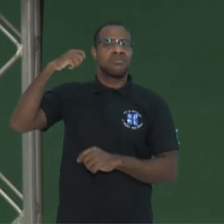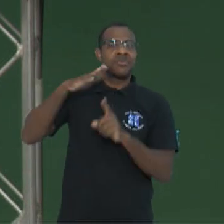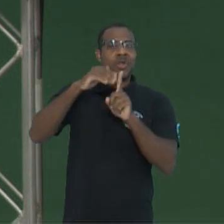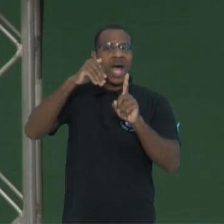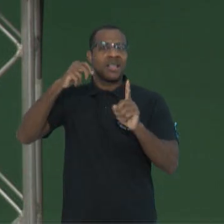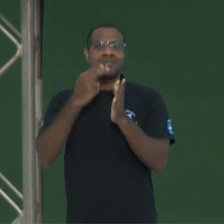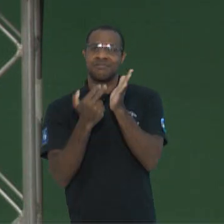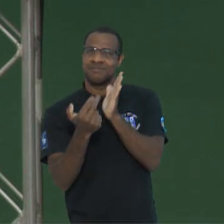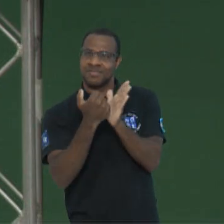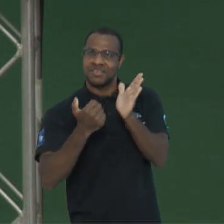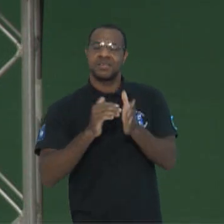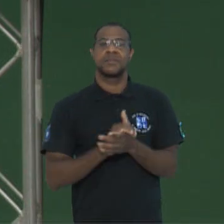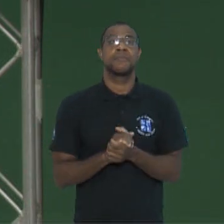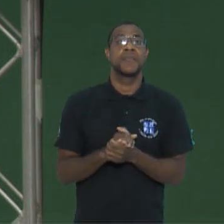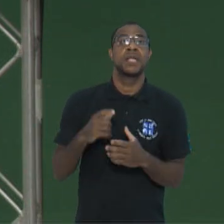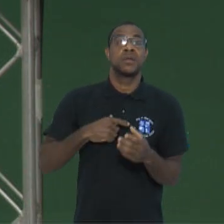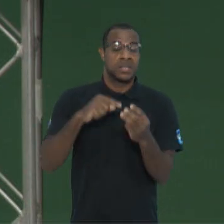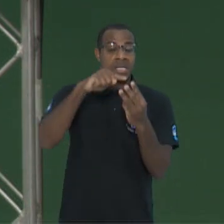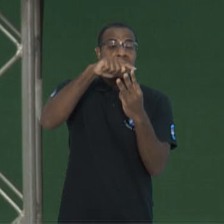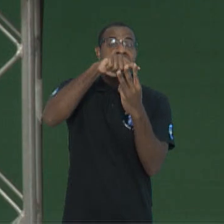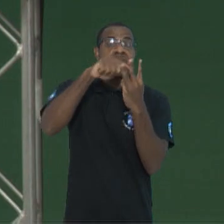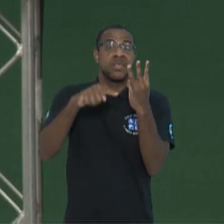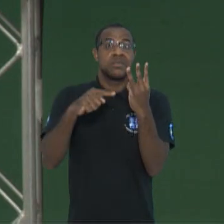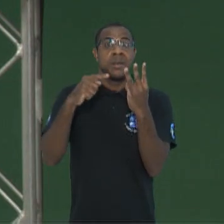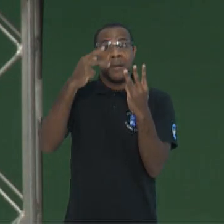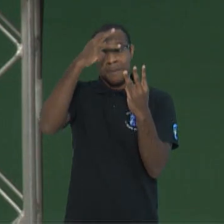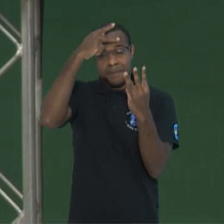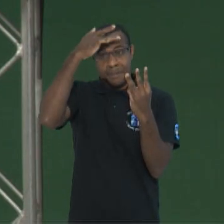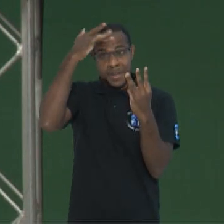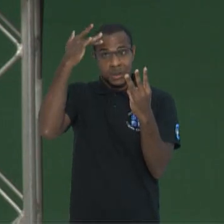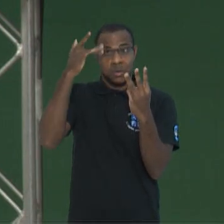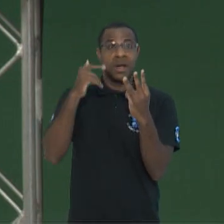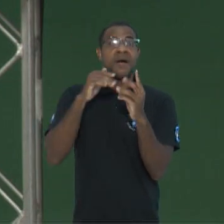três pessoas famosas que fizeram citações. Né?